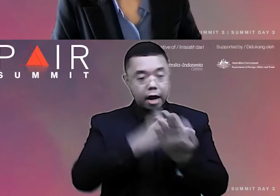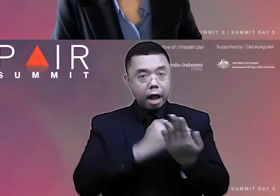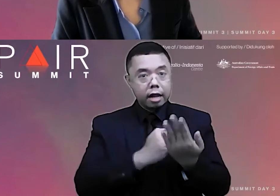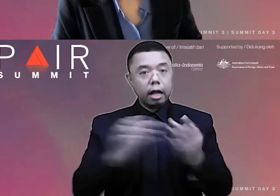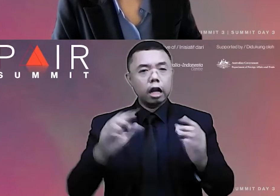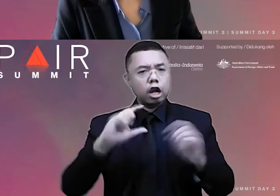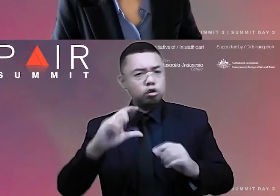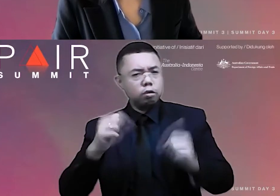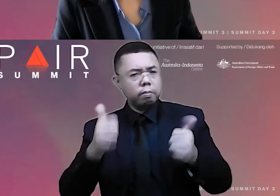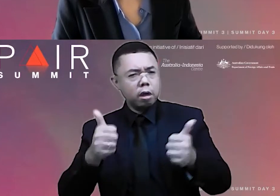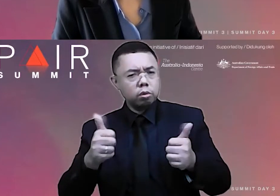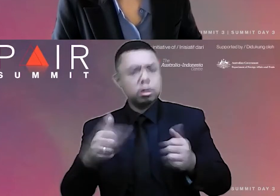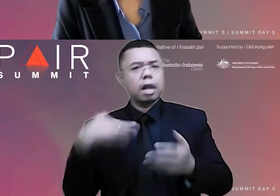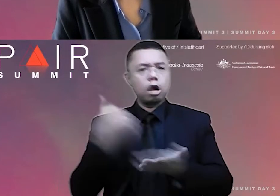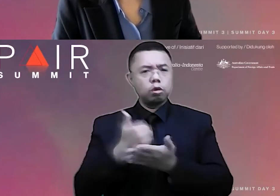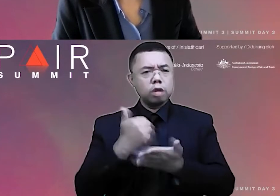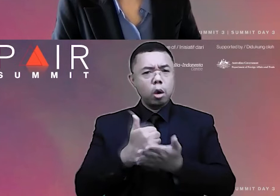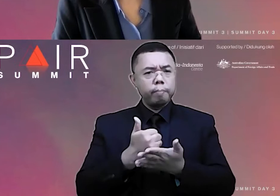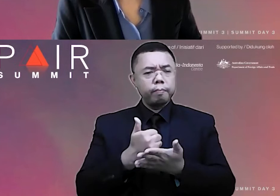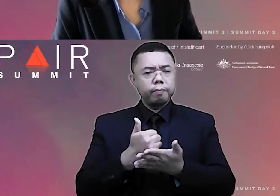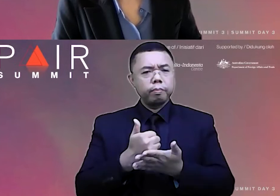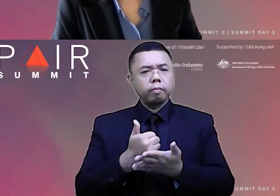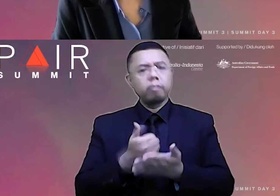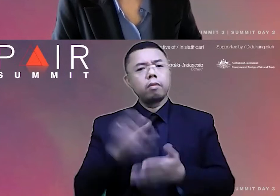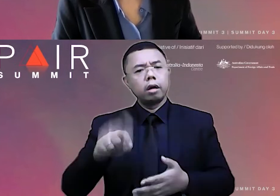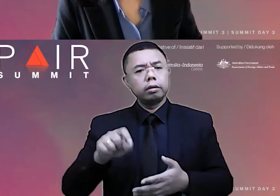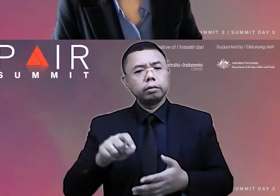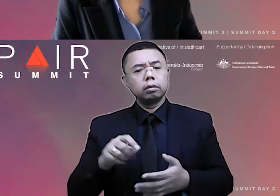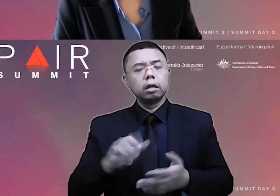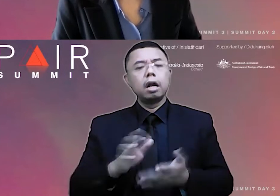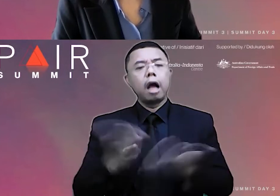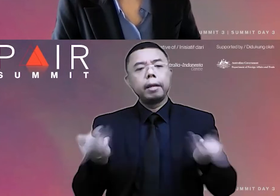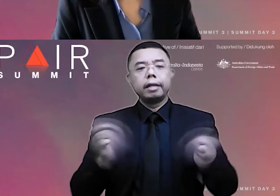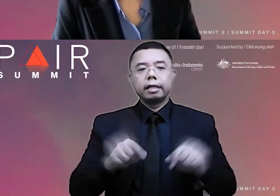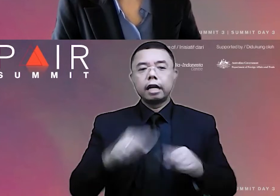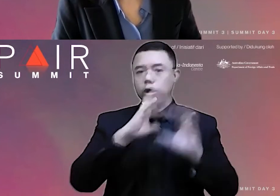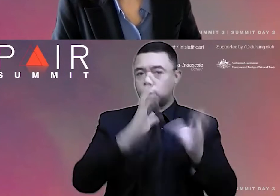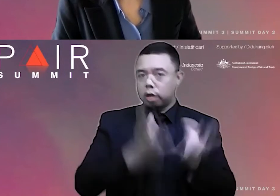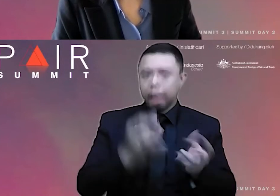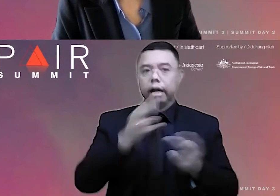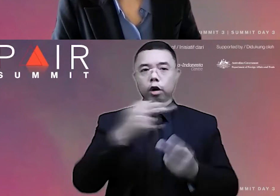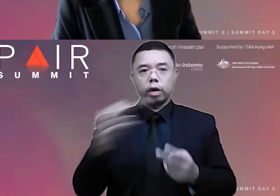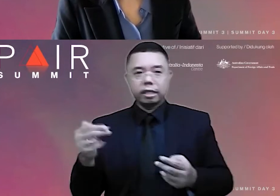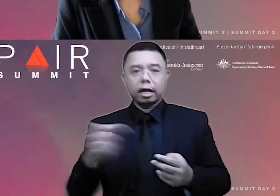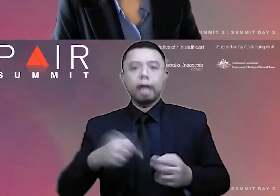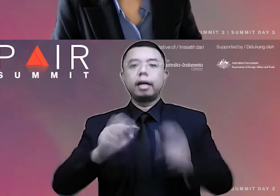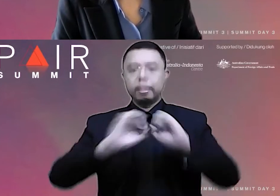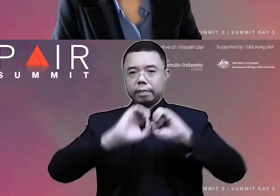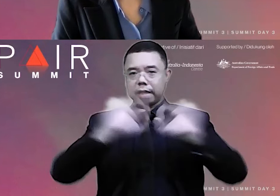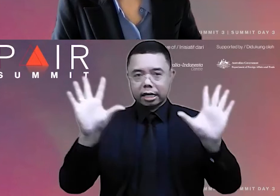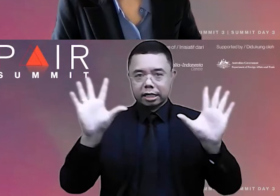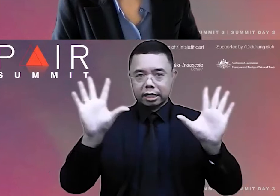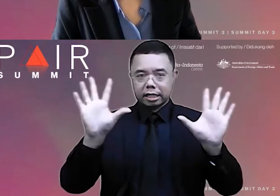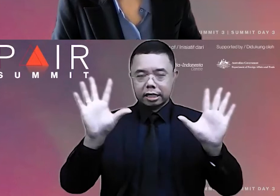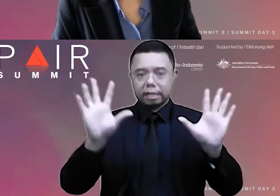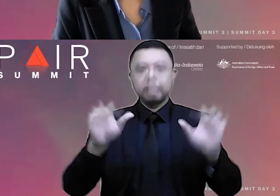going on in the world and in Indonesia. Now, answering your specific questions, the trend of staycation, Helen, I guess because, you